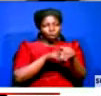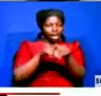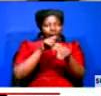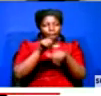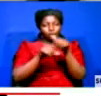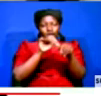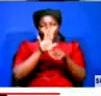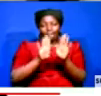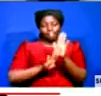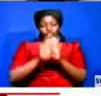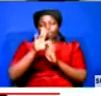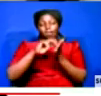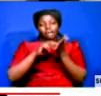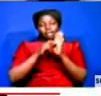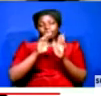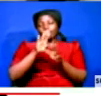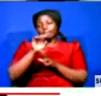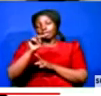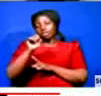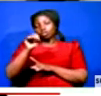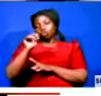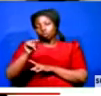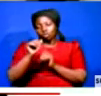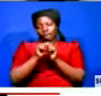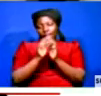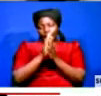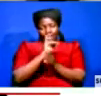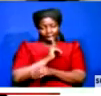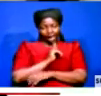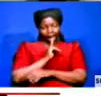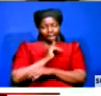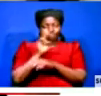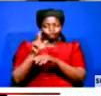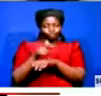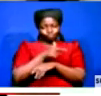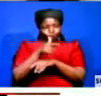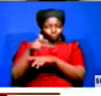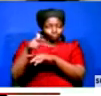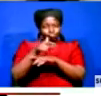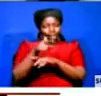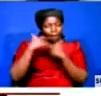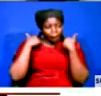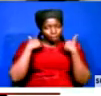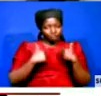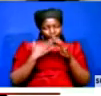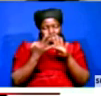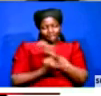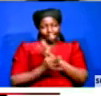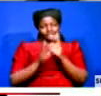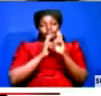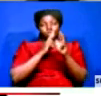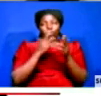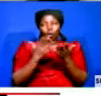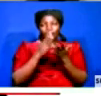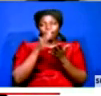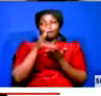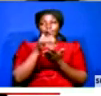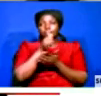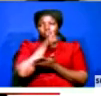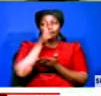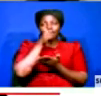means Benson Ryoba and I have been covering this, and where I found this particular report where the private sector has